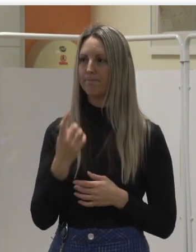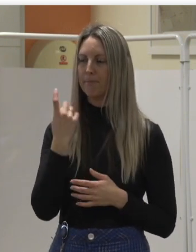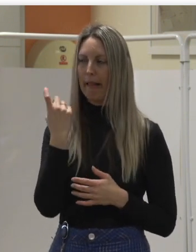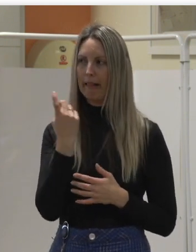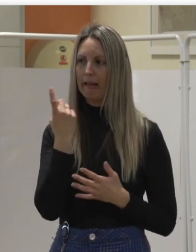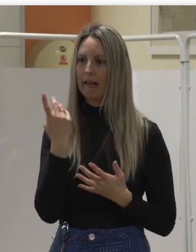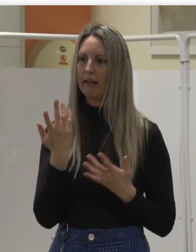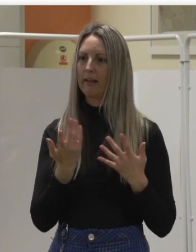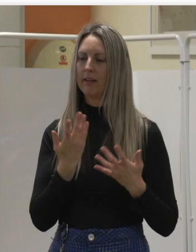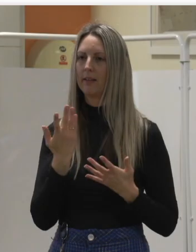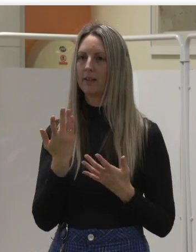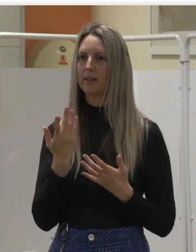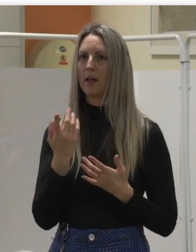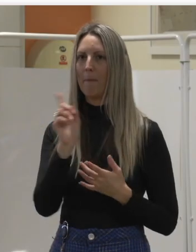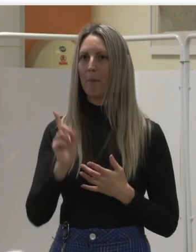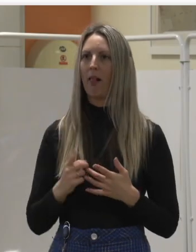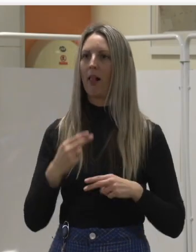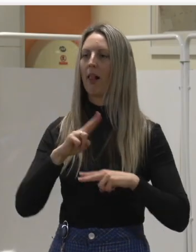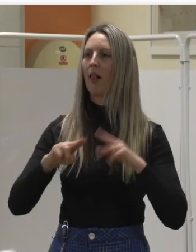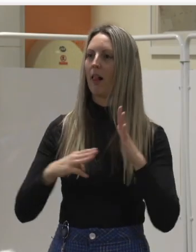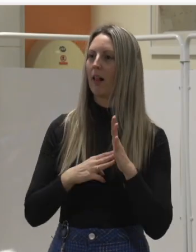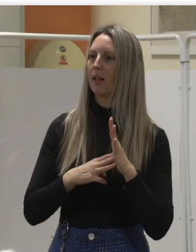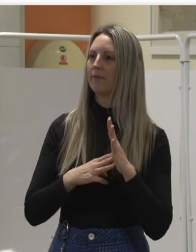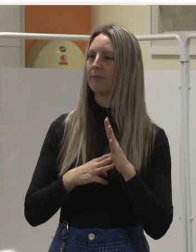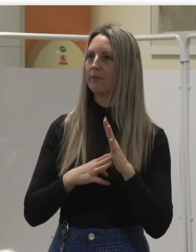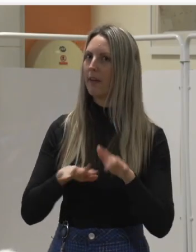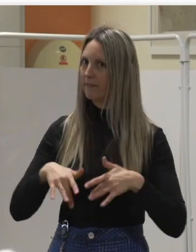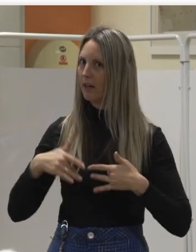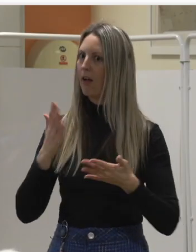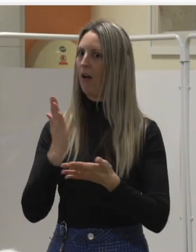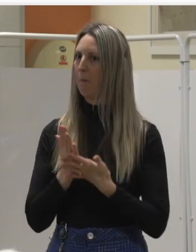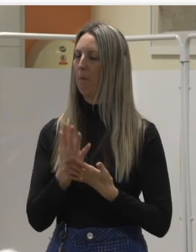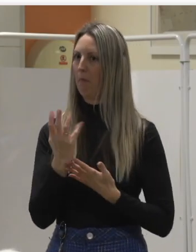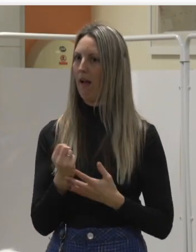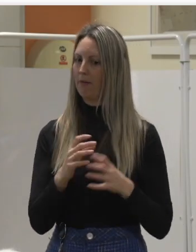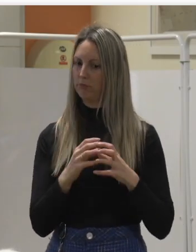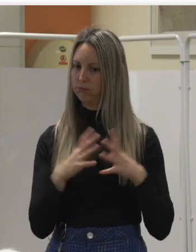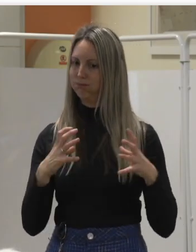subjective sensation of swelling in muscles and joints, which may not be